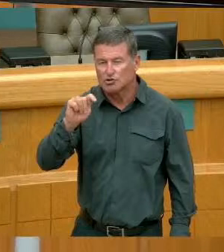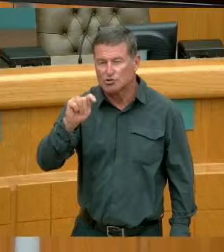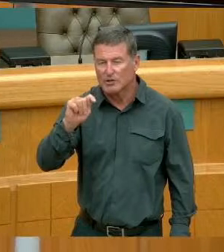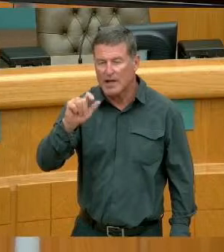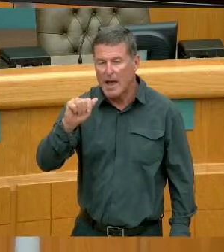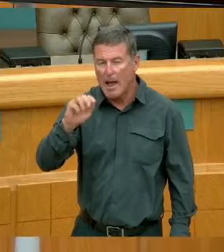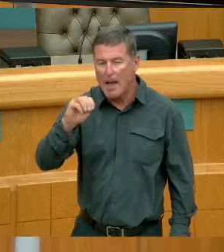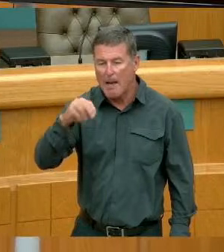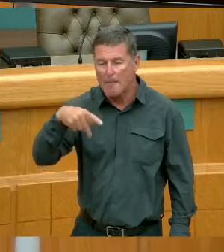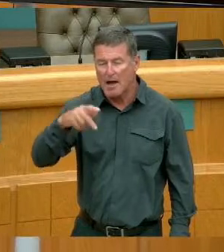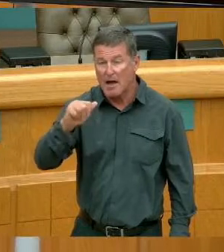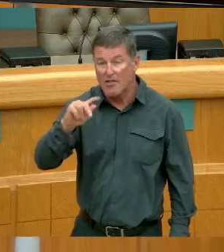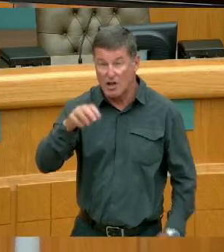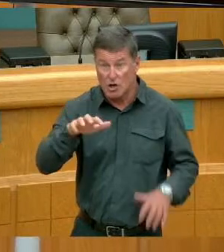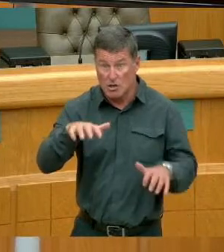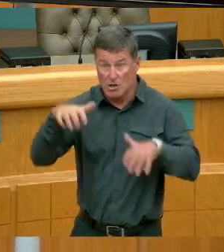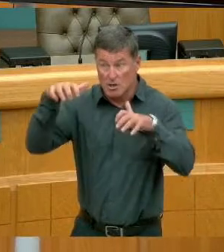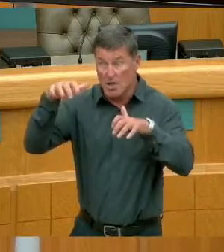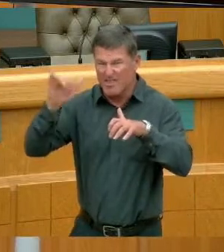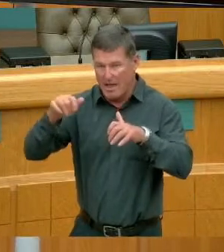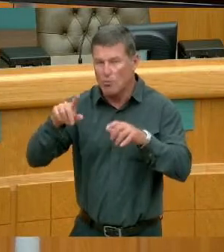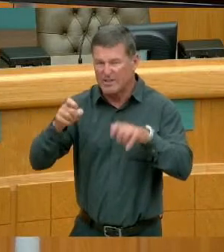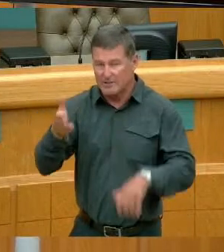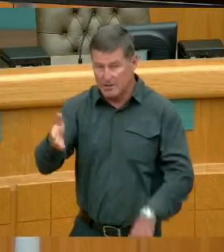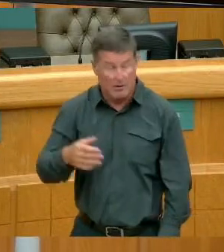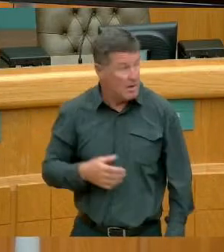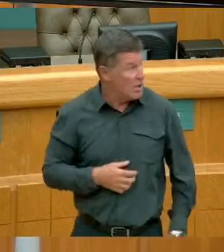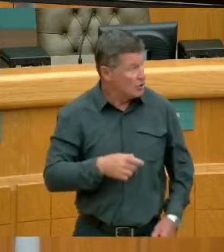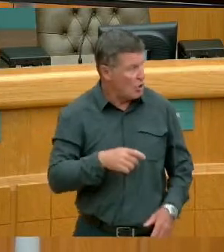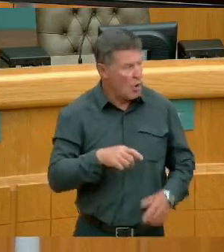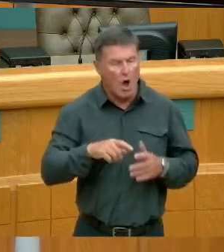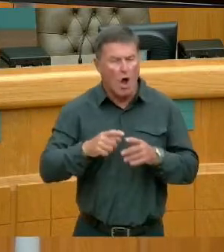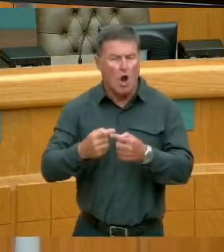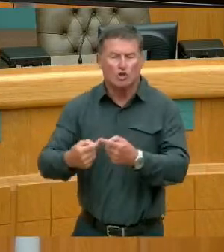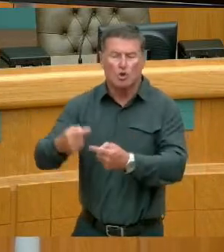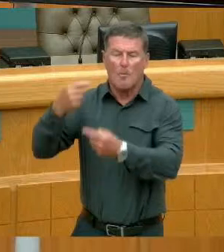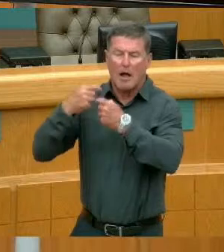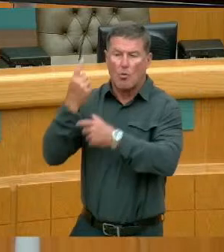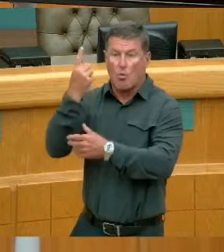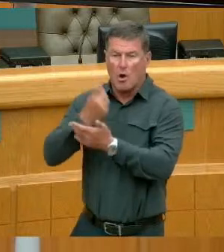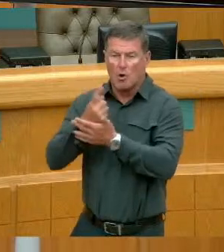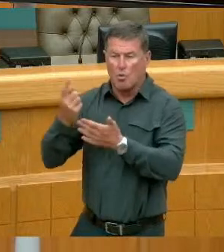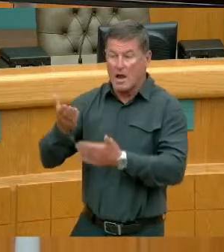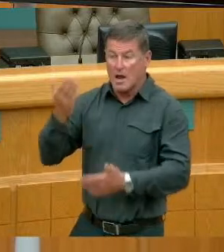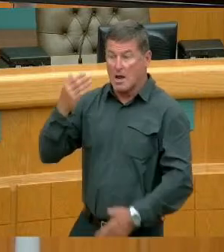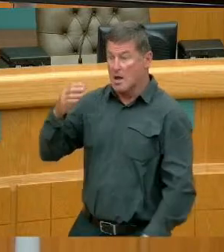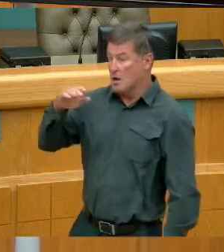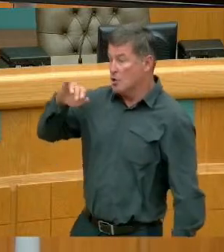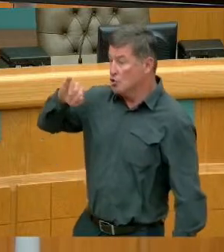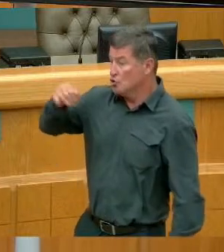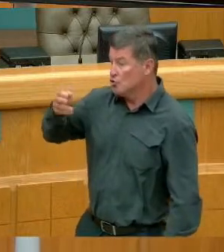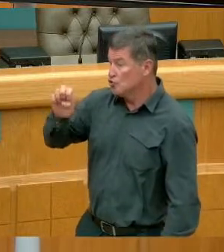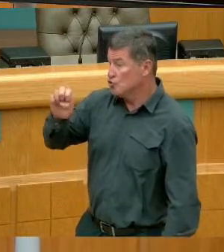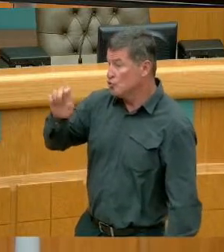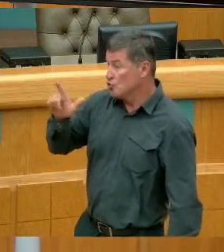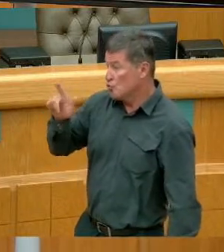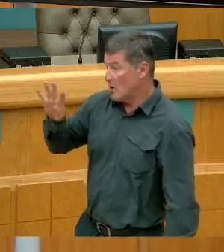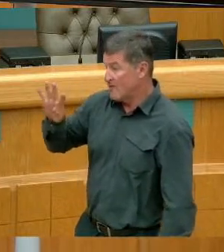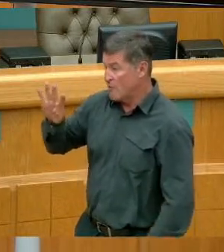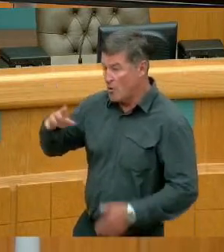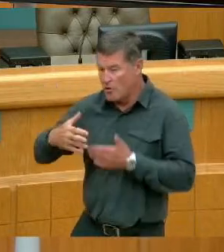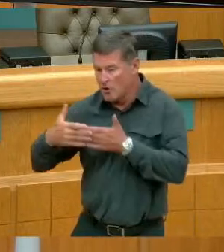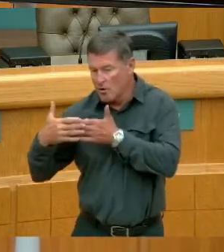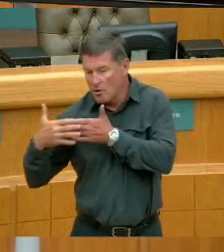past 7 days, beginning on 6/24, go back one, please. 624 right here, if you count